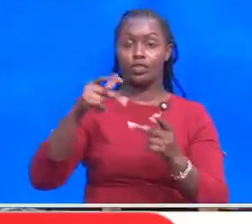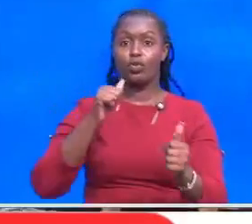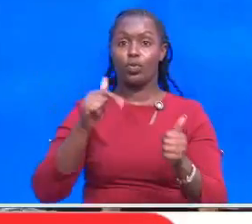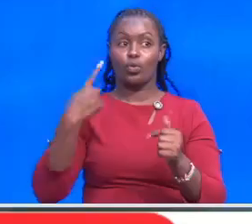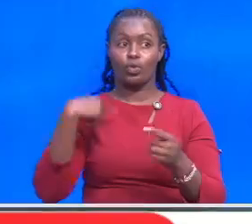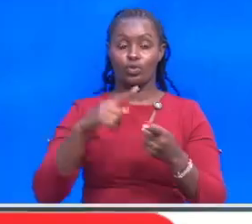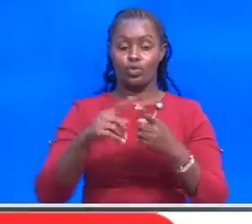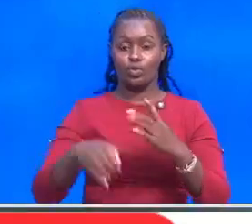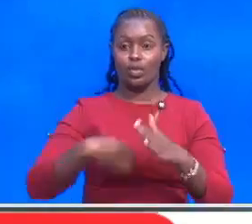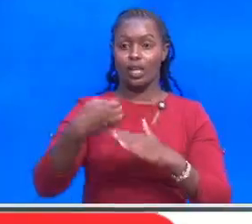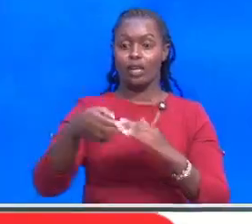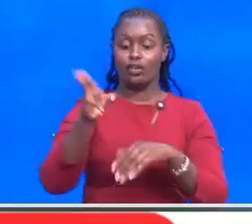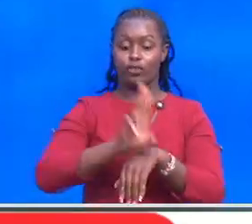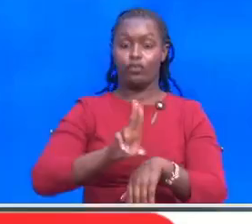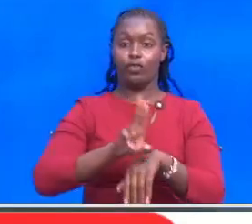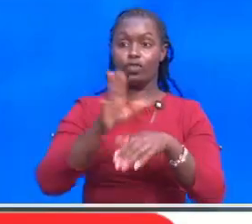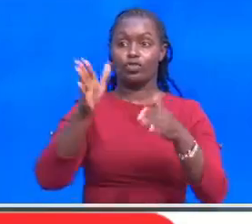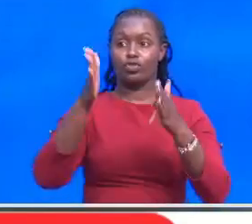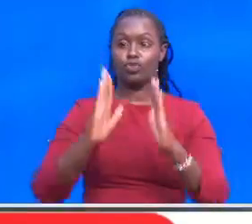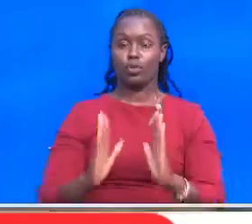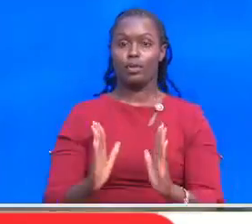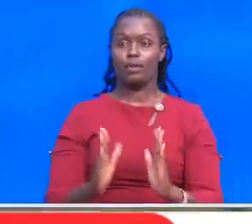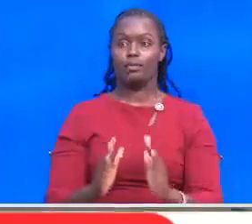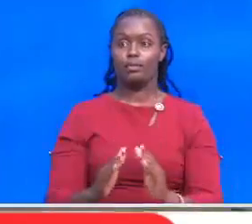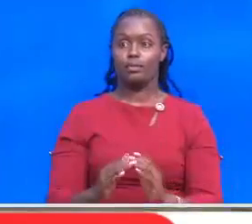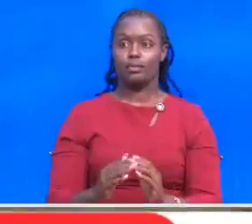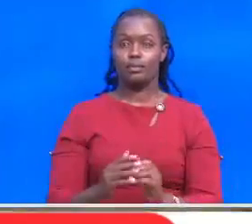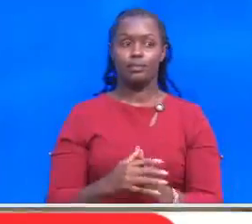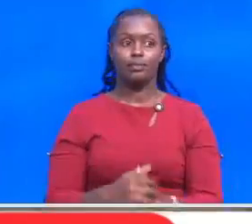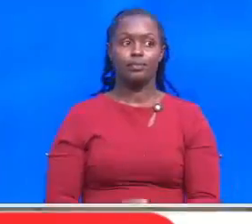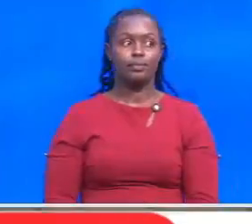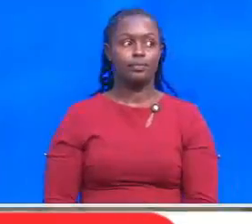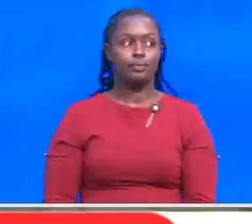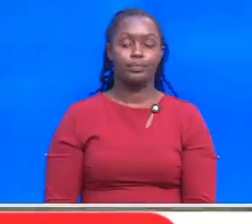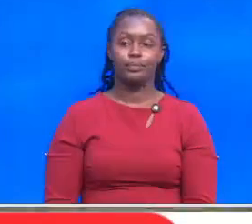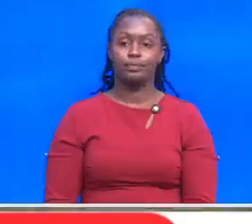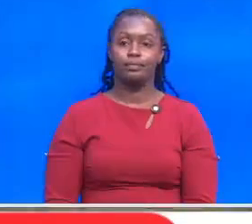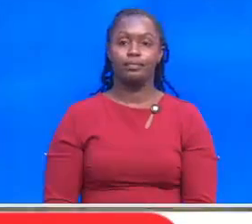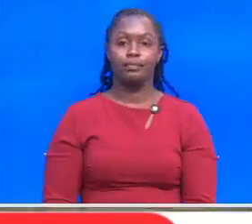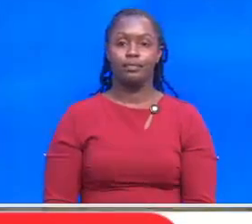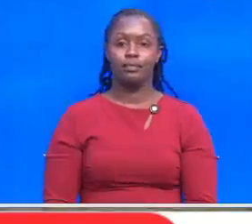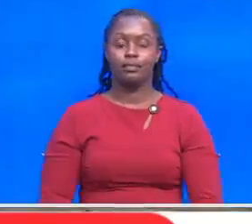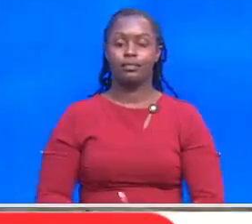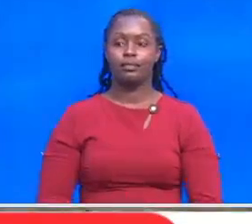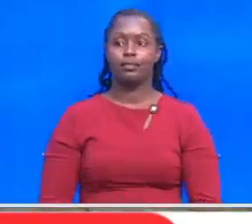is pushed to the end consumer. Hibak Said for TV 47.